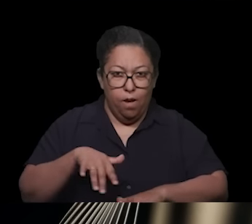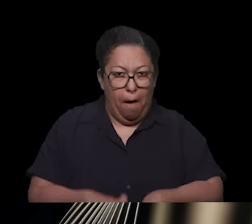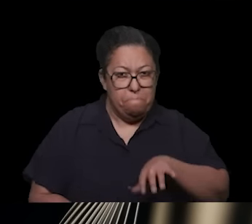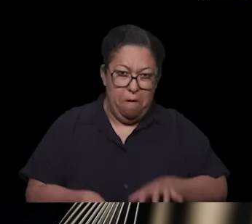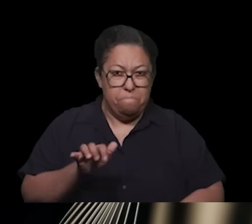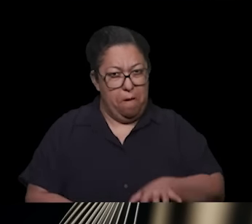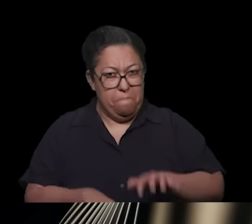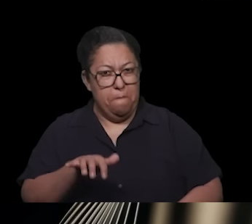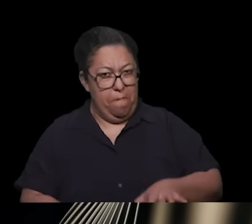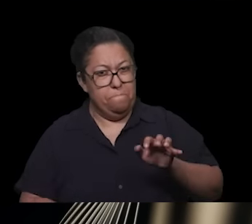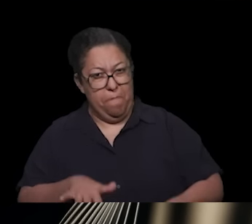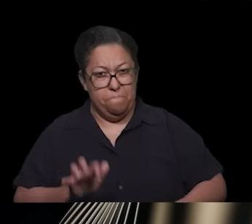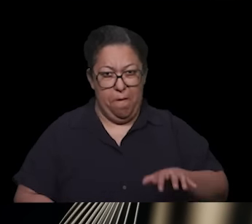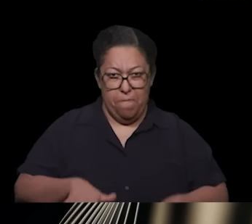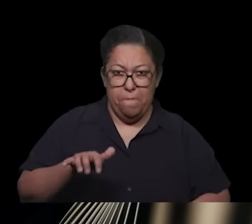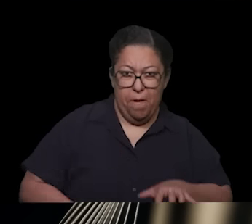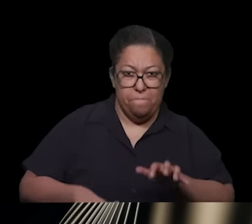the keyboard.